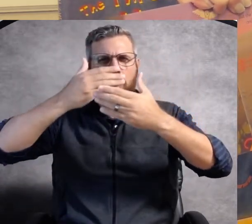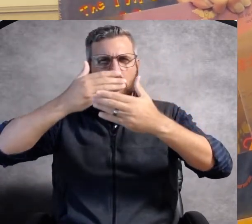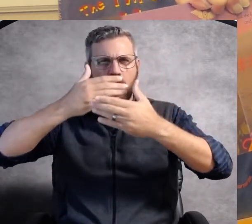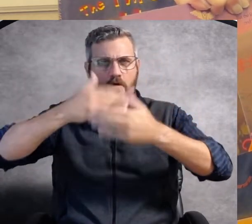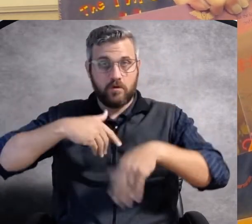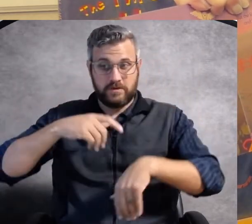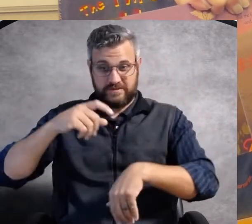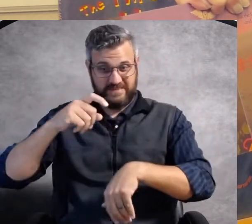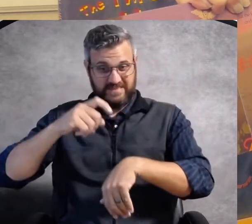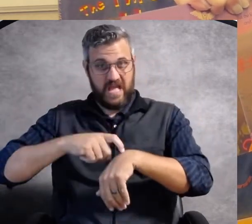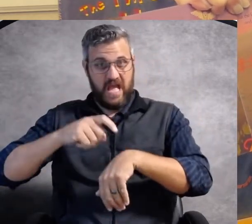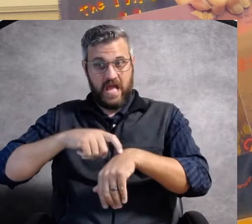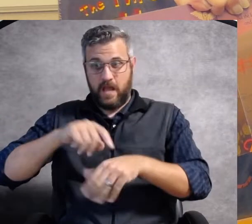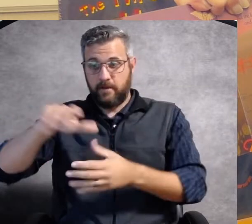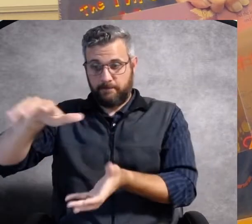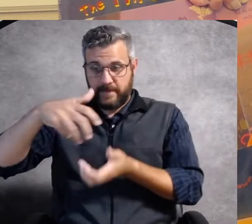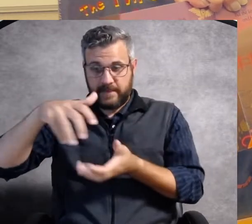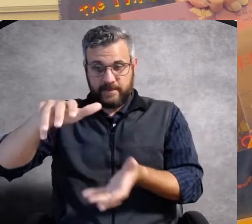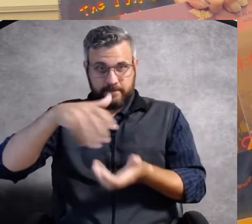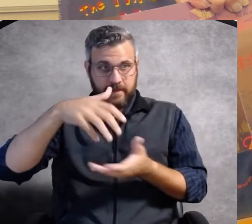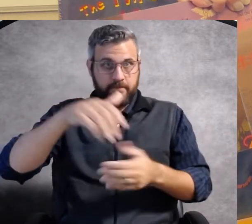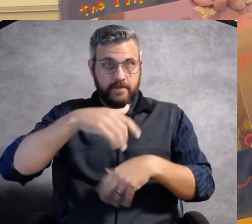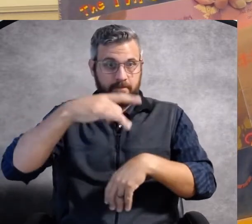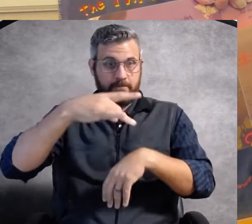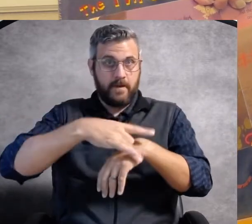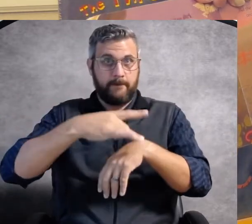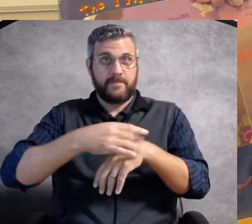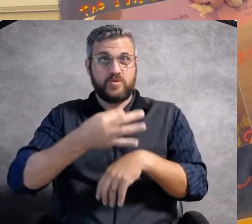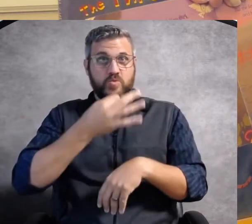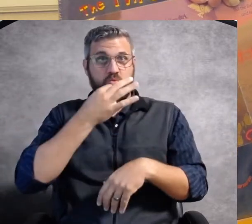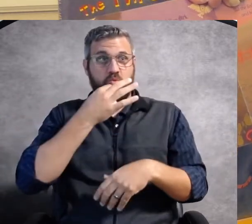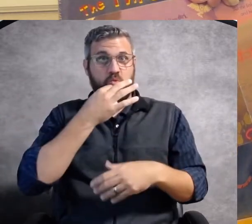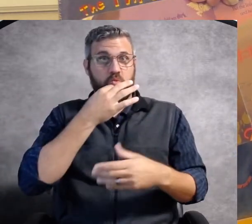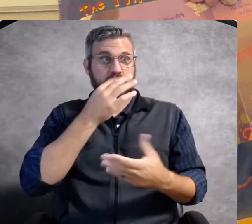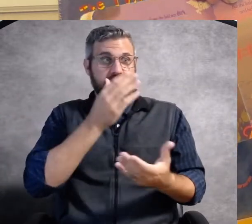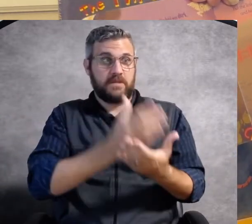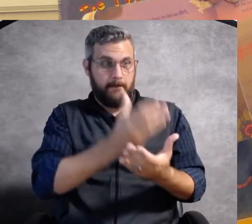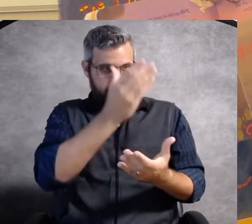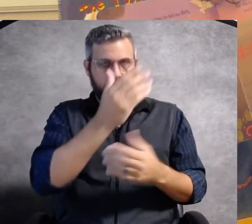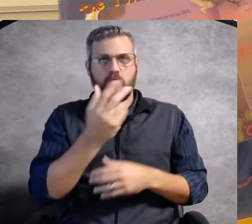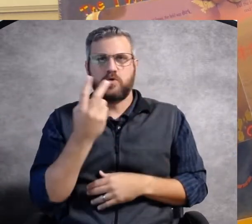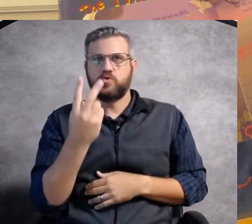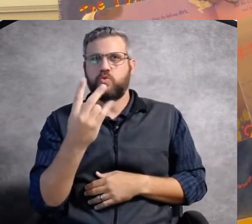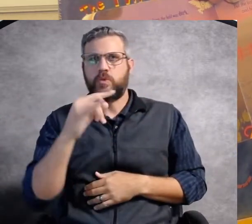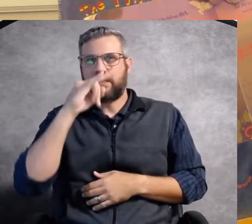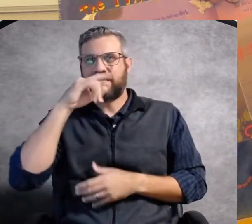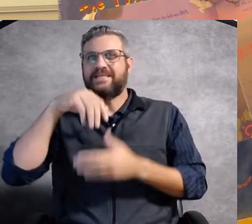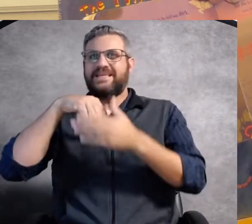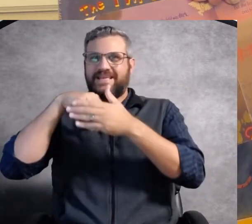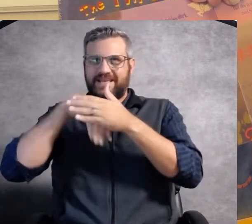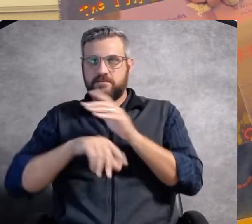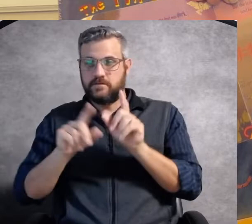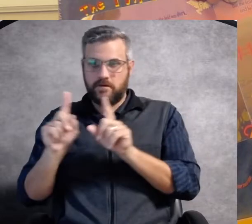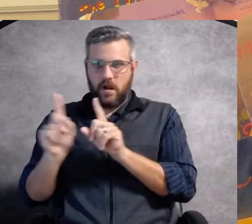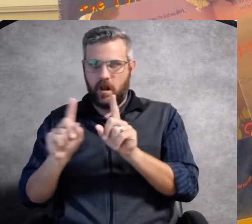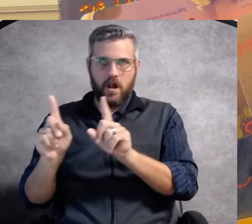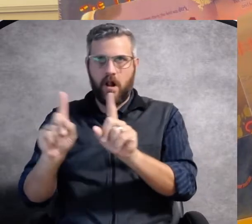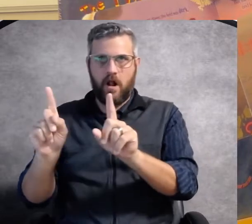just as the pumpkin picking was closing for the night, 2 children